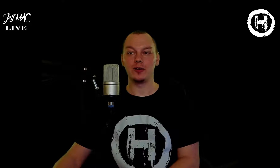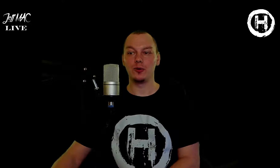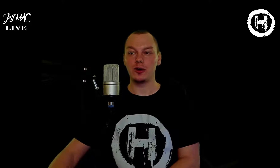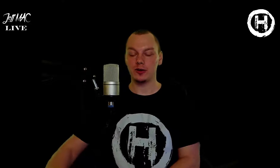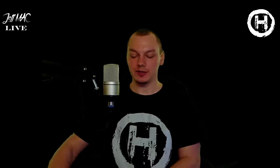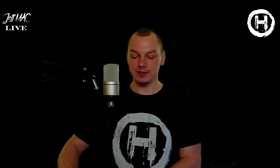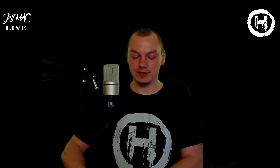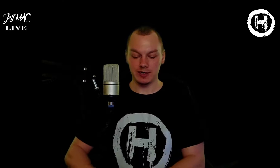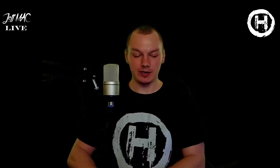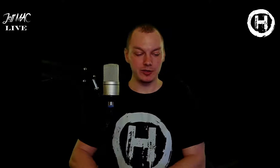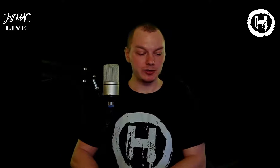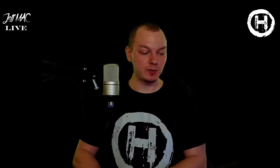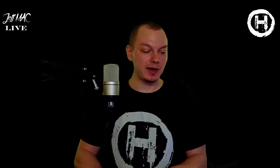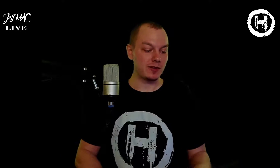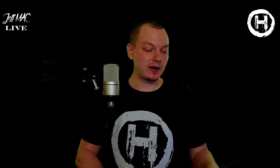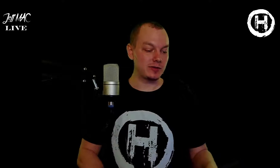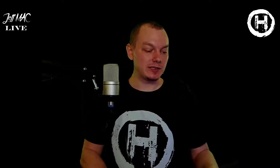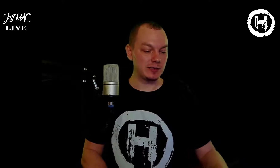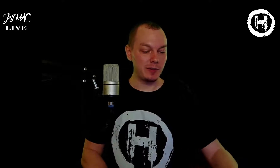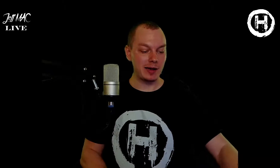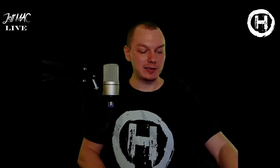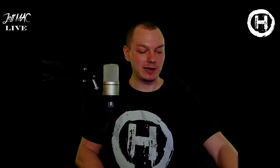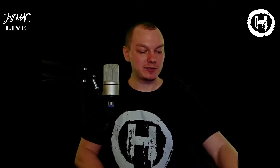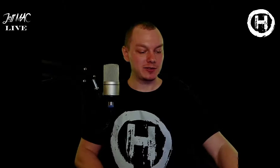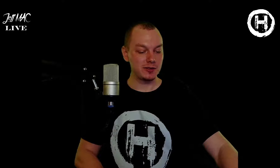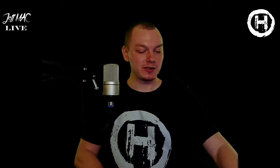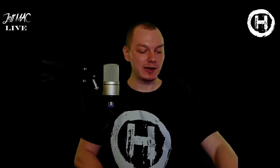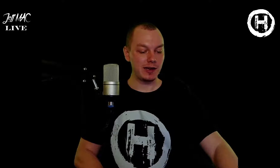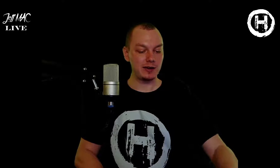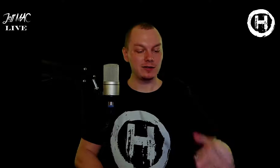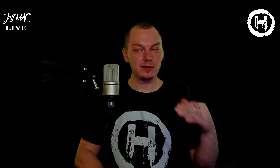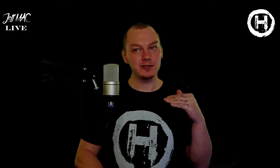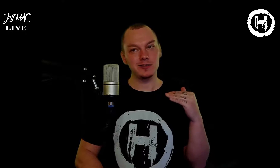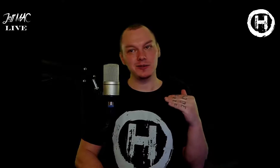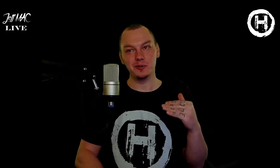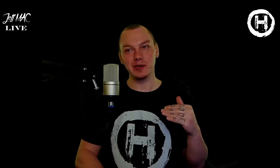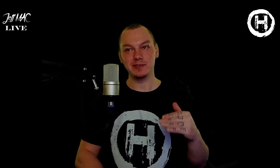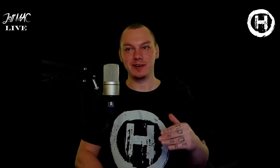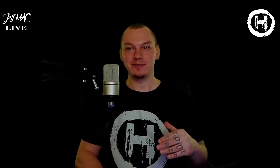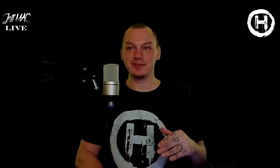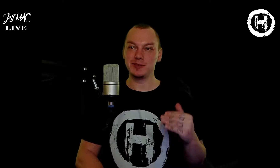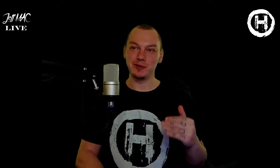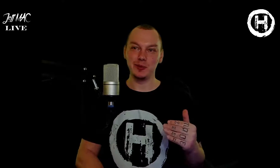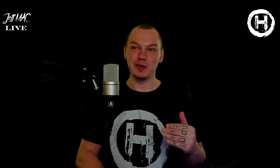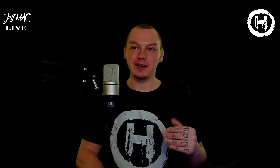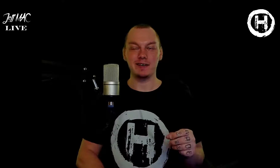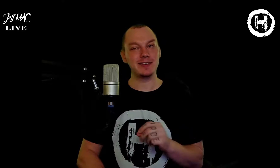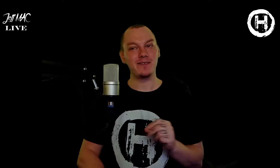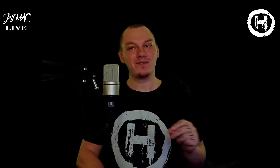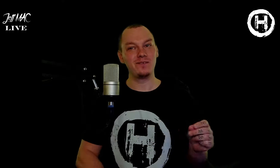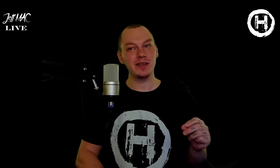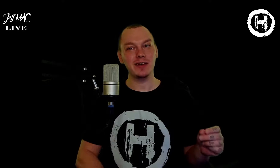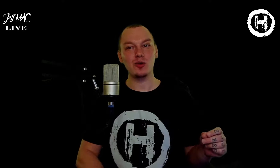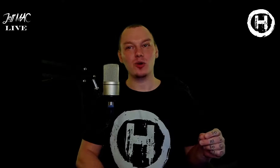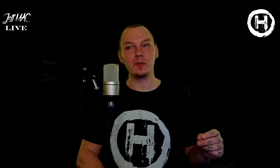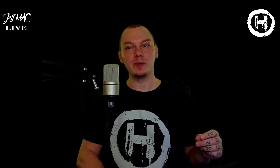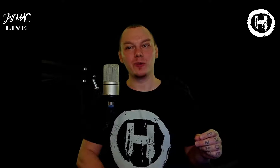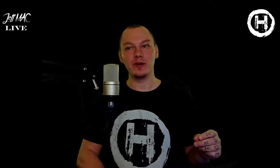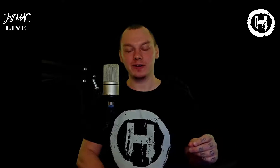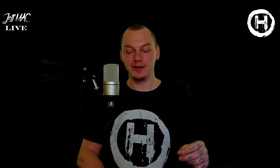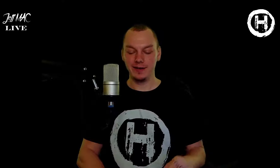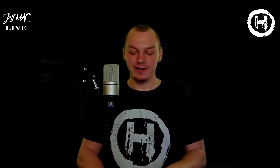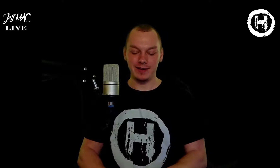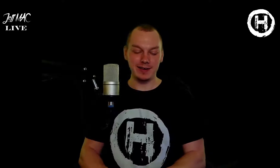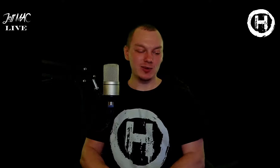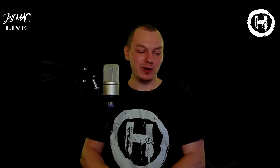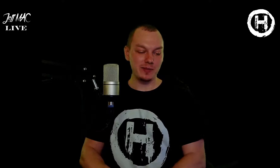before I no longer exist on YouTube. I thought I was getting demonetized earlier, and I had just a little meltdown, just a little bit. I was like filling out court